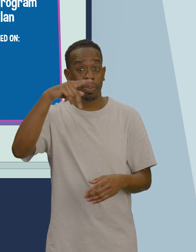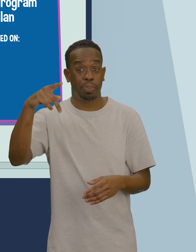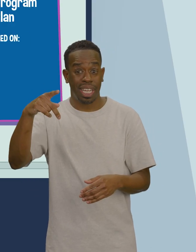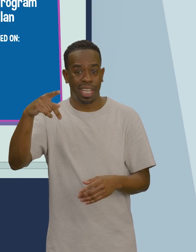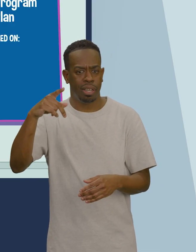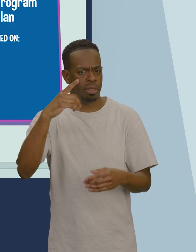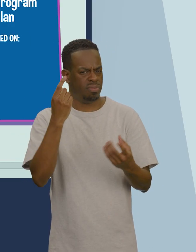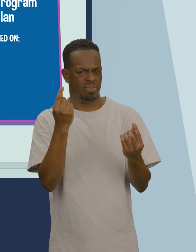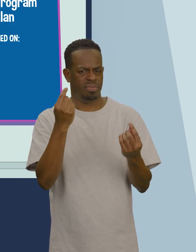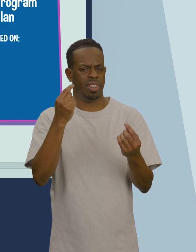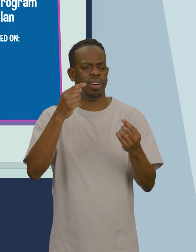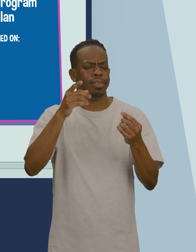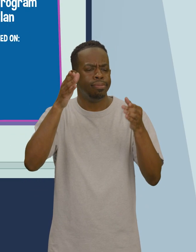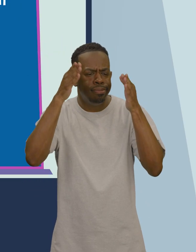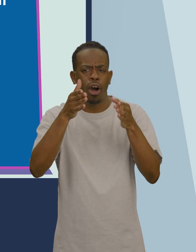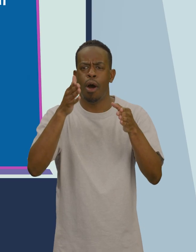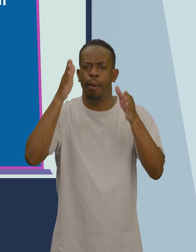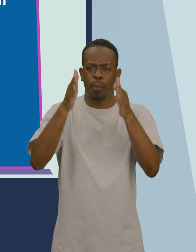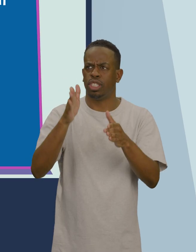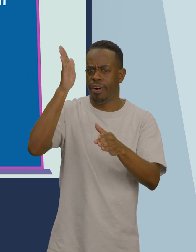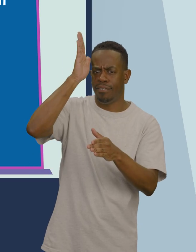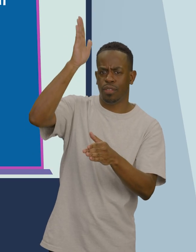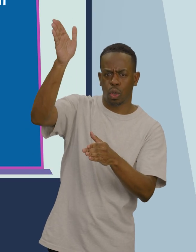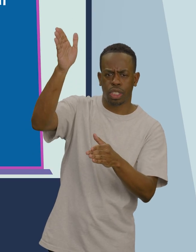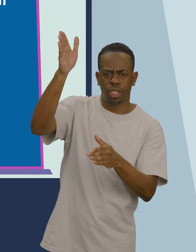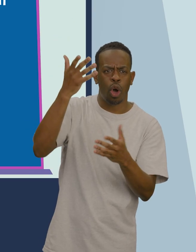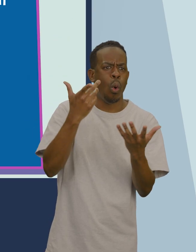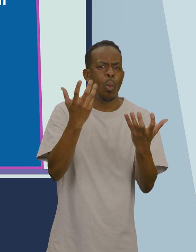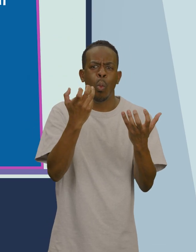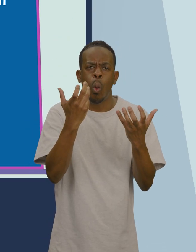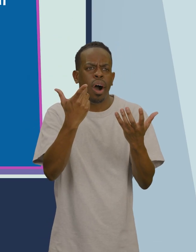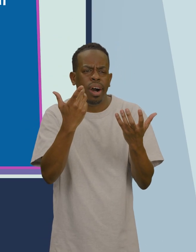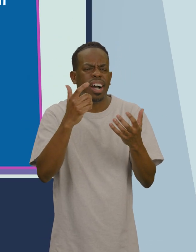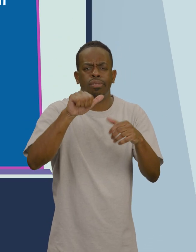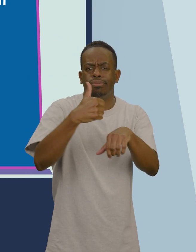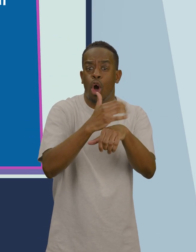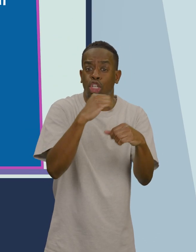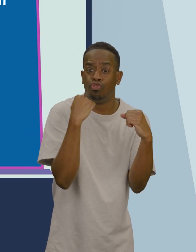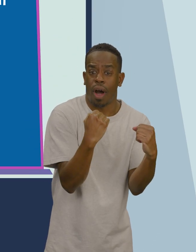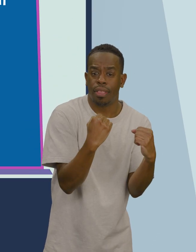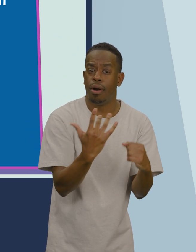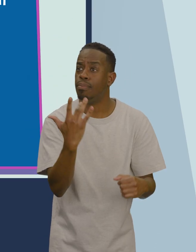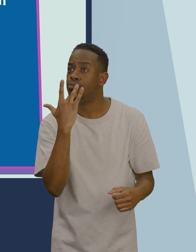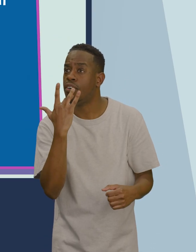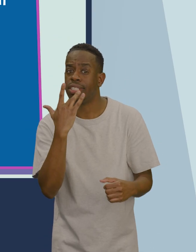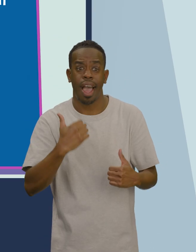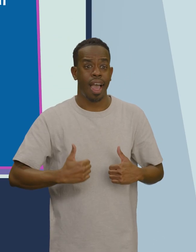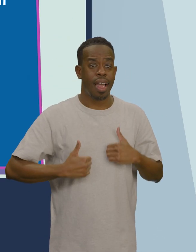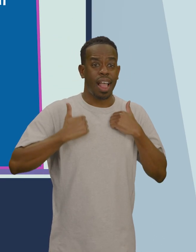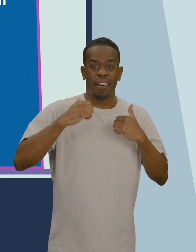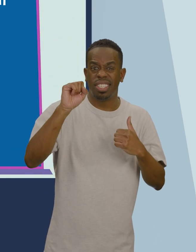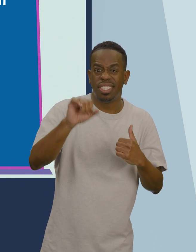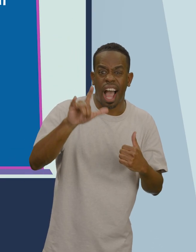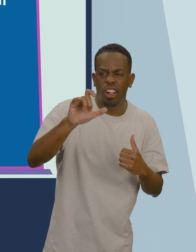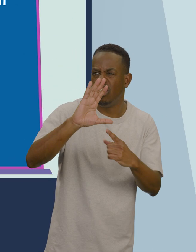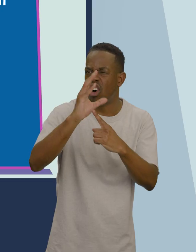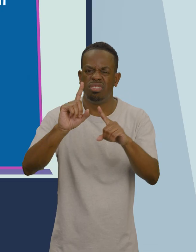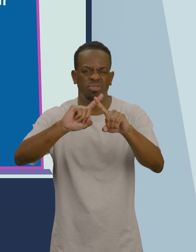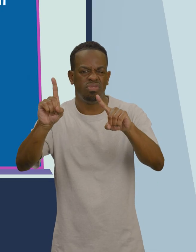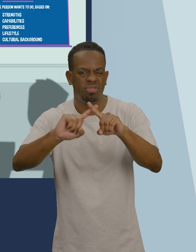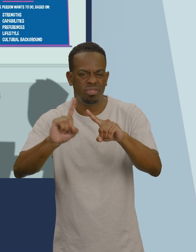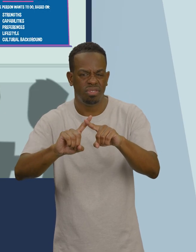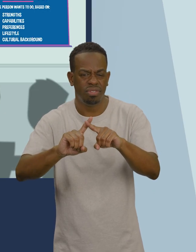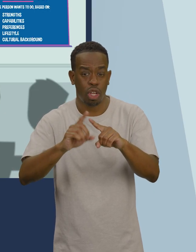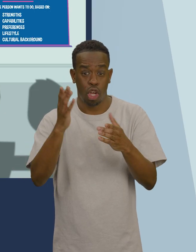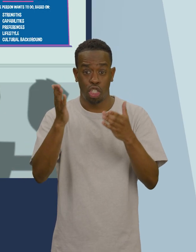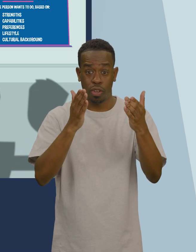is informed by the person's preferred future, which is what they want to do based on their strengths, capabilities, preferences, lifestyle, and cultural